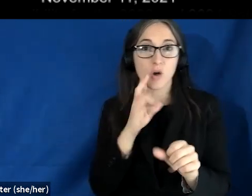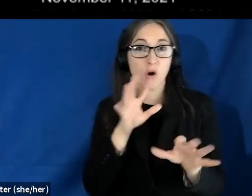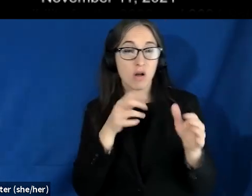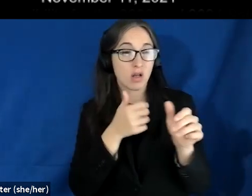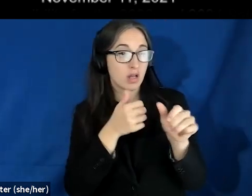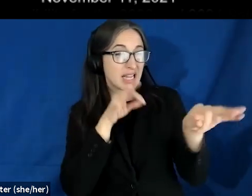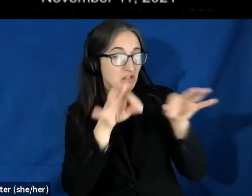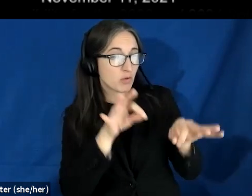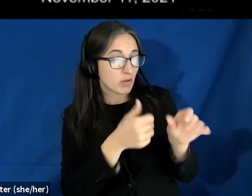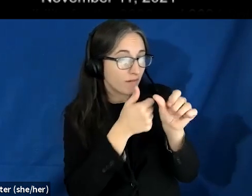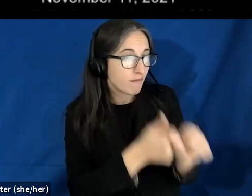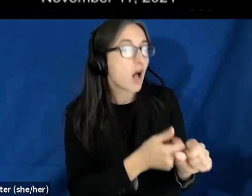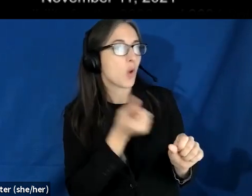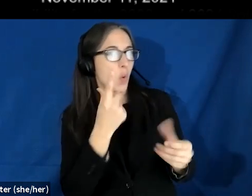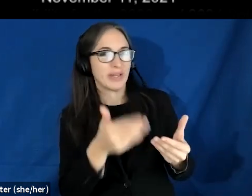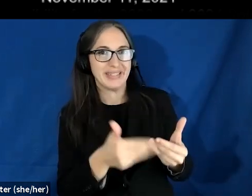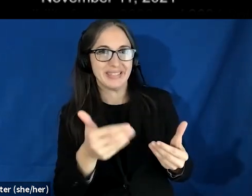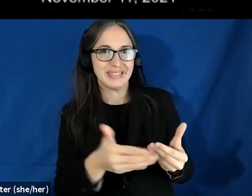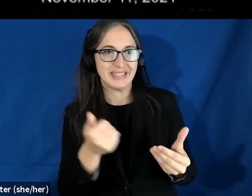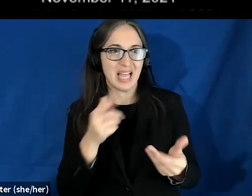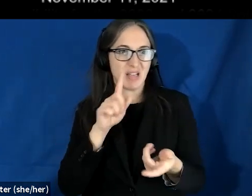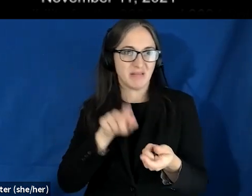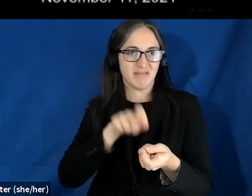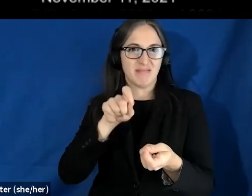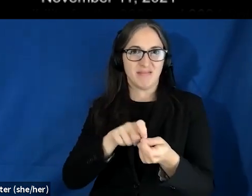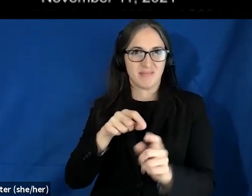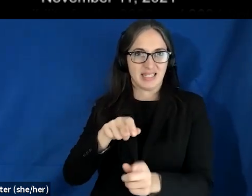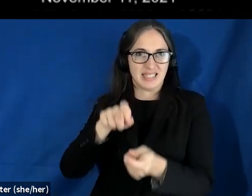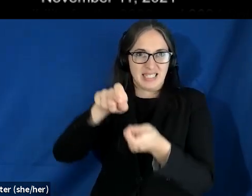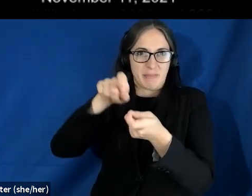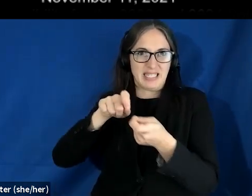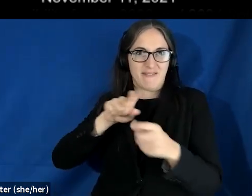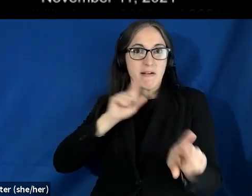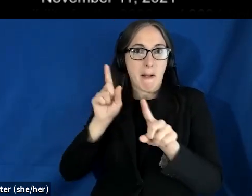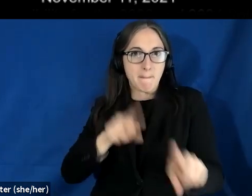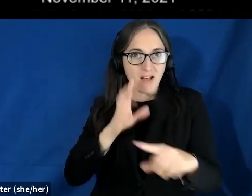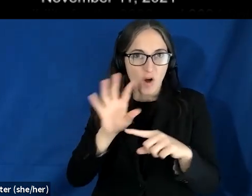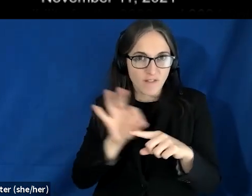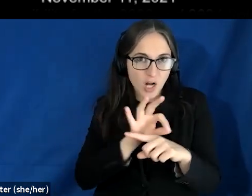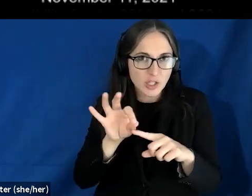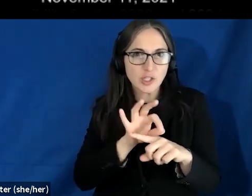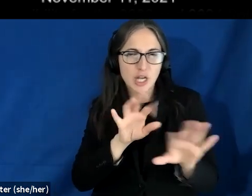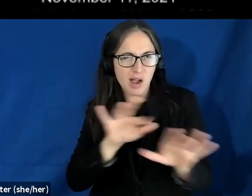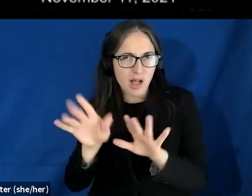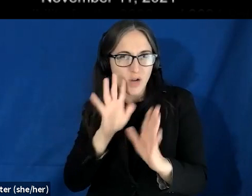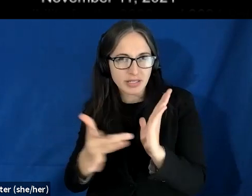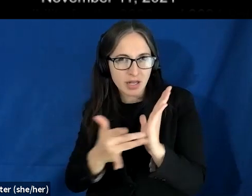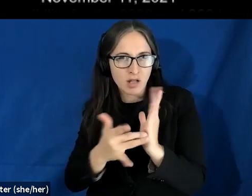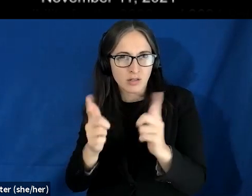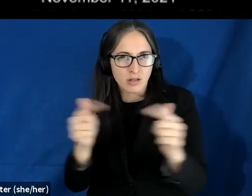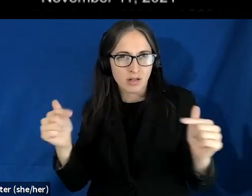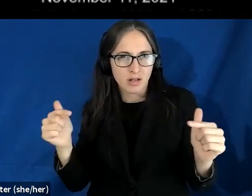a certain command in for a function you want in a technology and so forth. But also it's